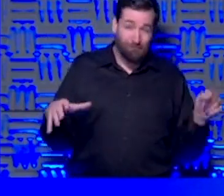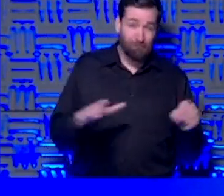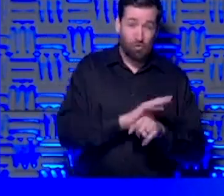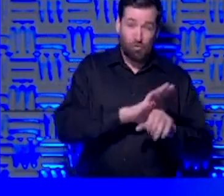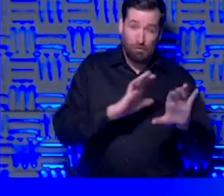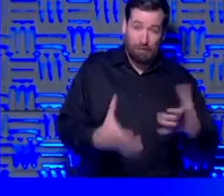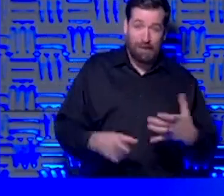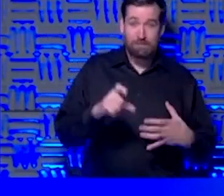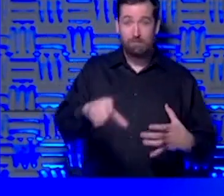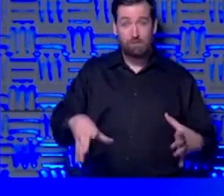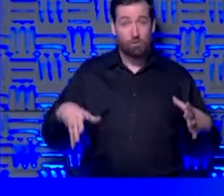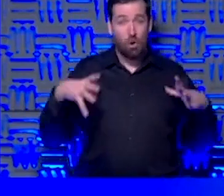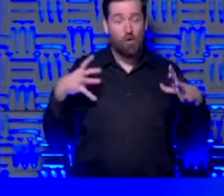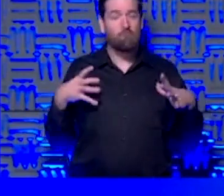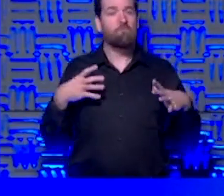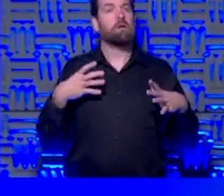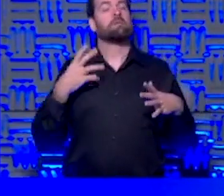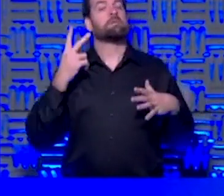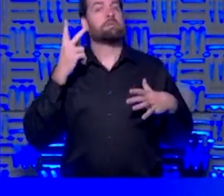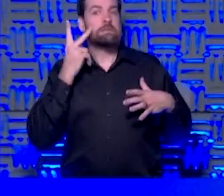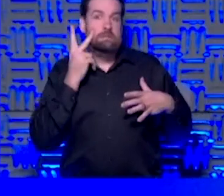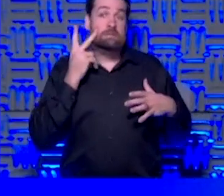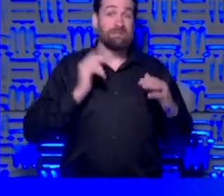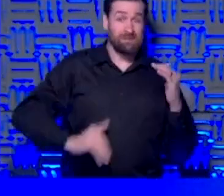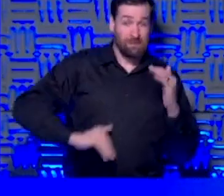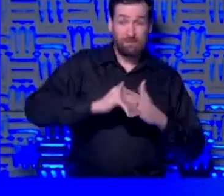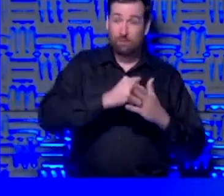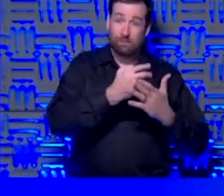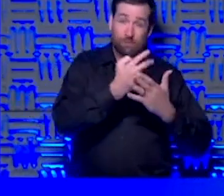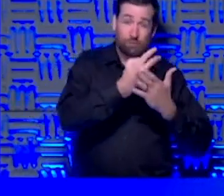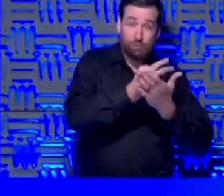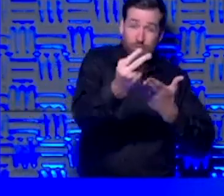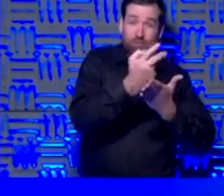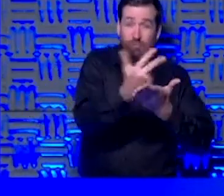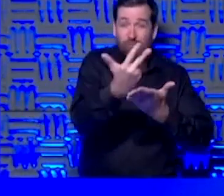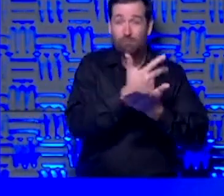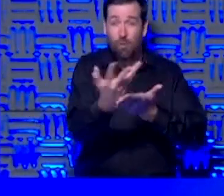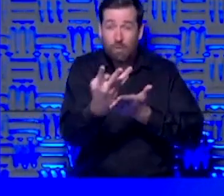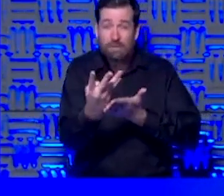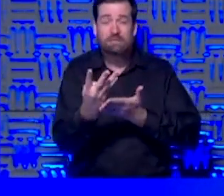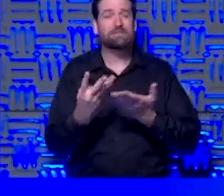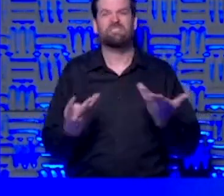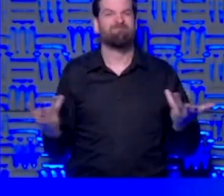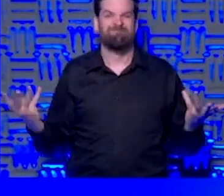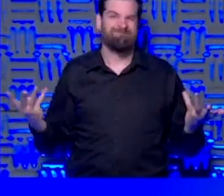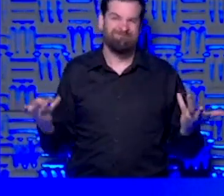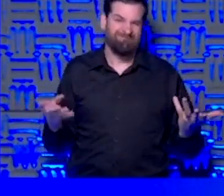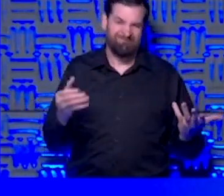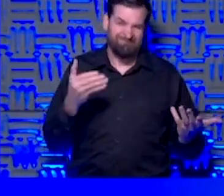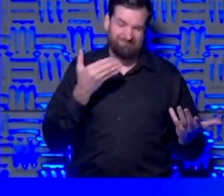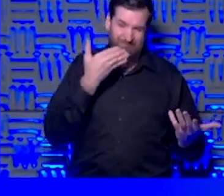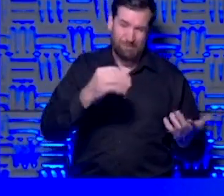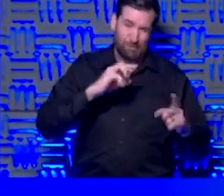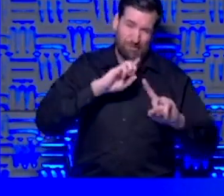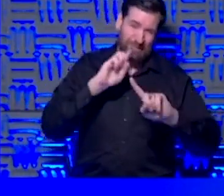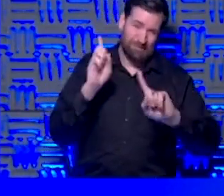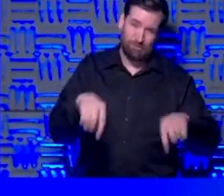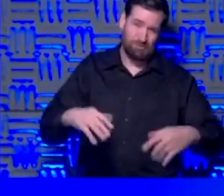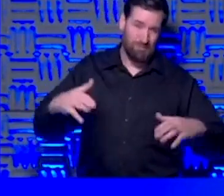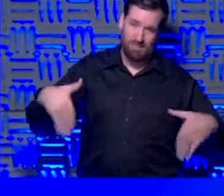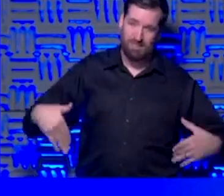out for 2 weeks and maybe up to 3 or 4 weeks? We don't have a good answer for that, but we know that is a